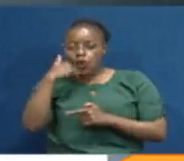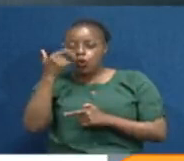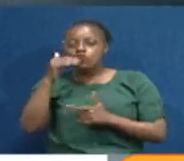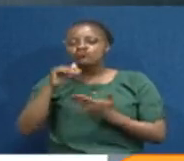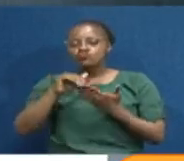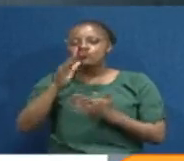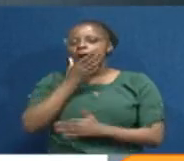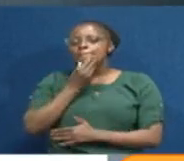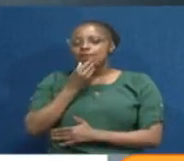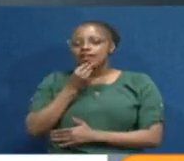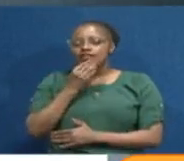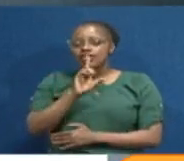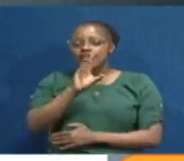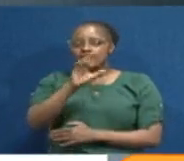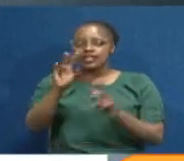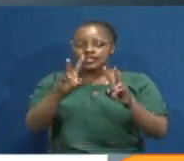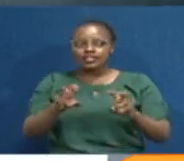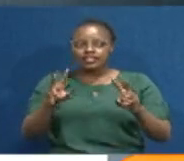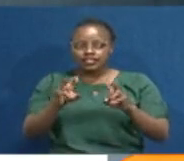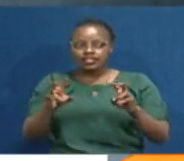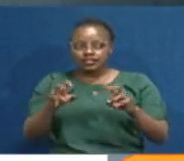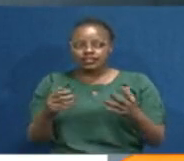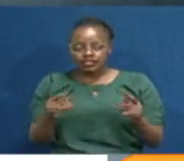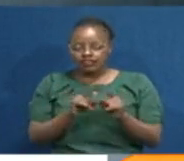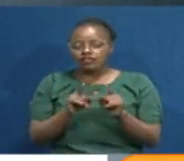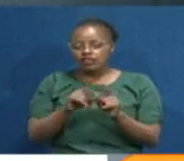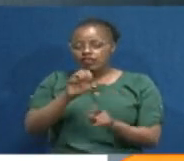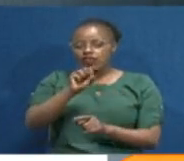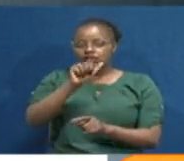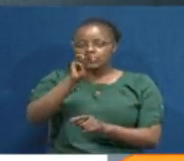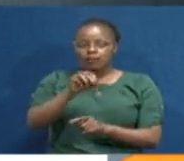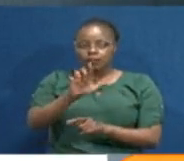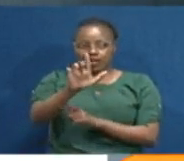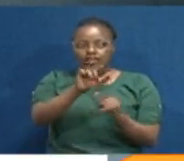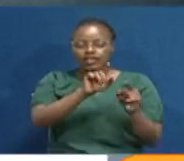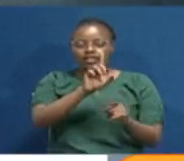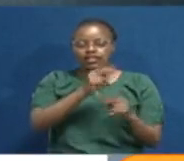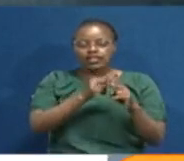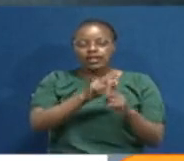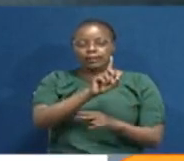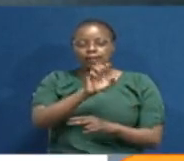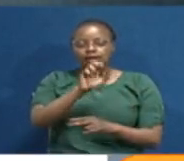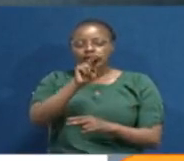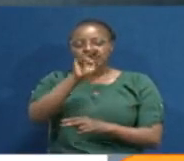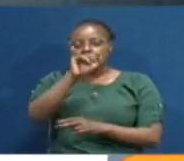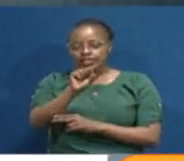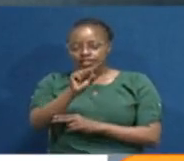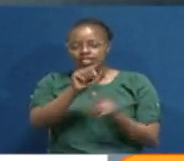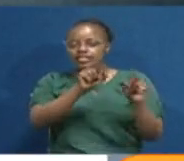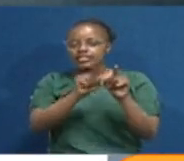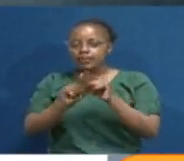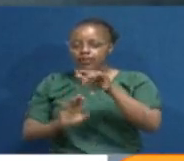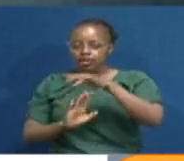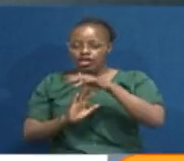men. Detectives are searching for Muvota's business associate, Dennis Karani Gashoki, as